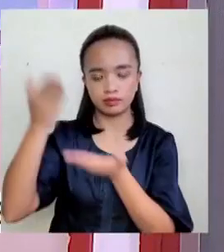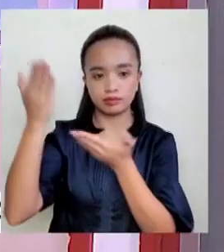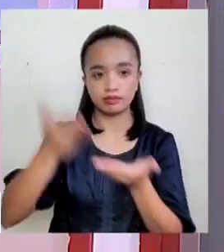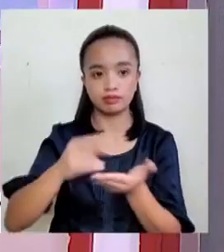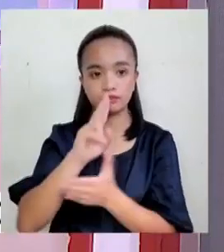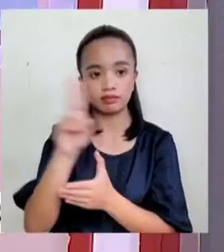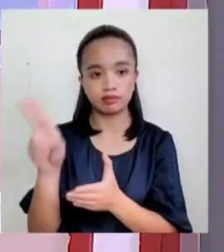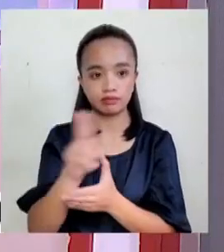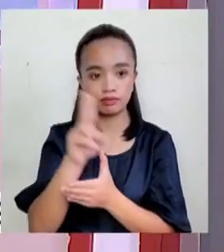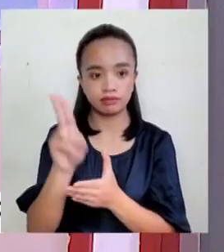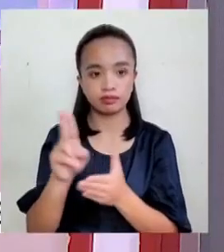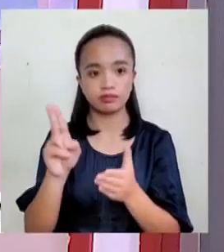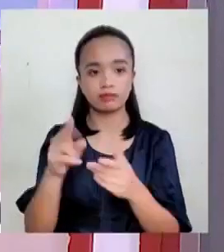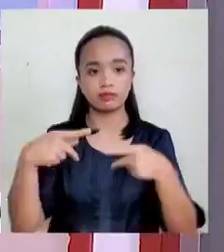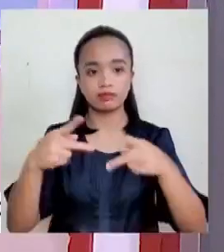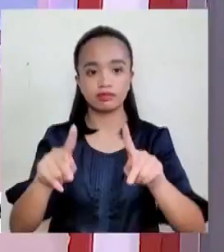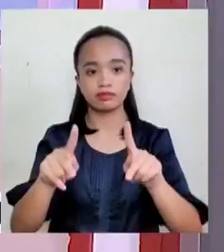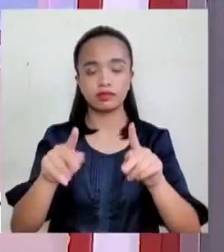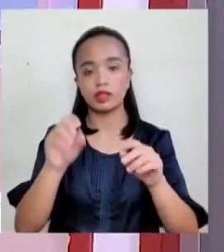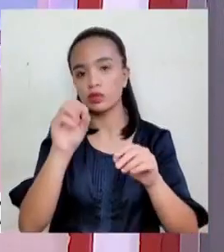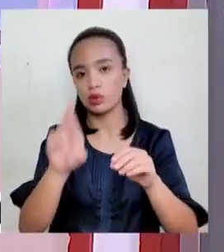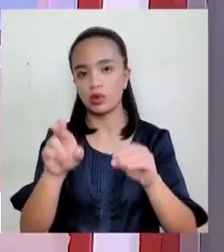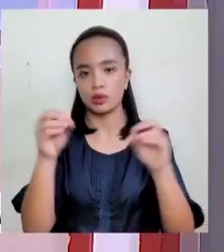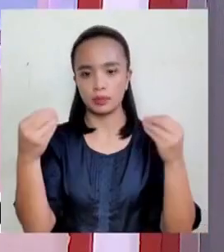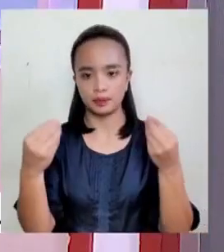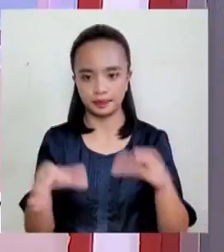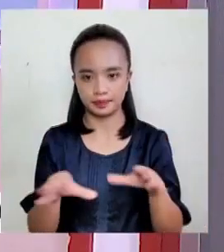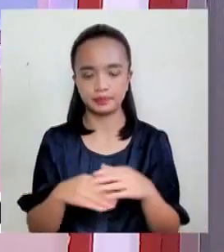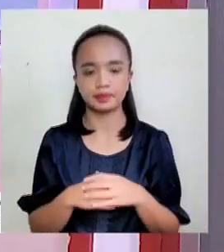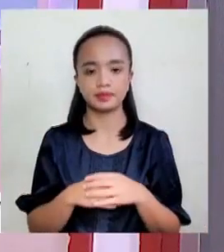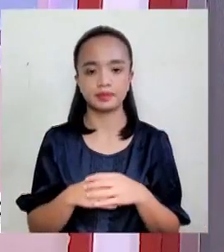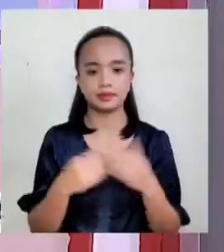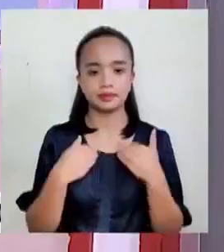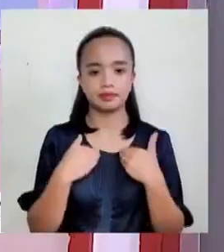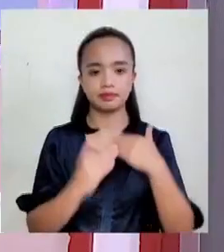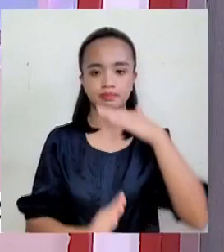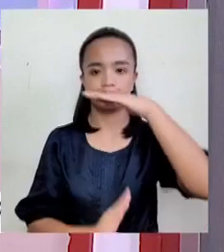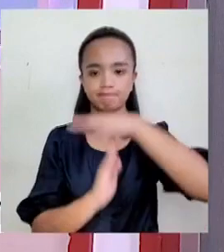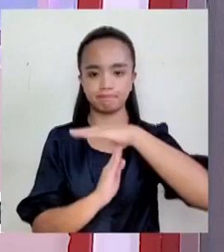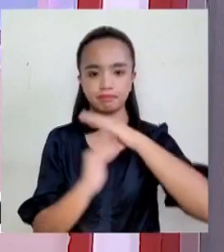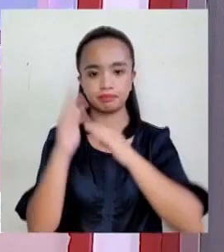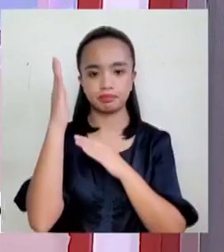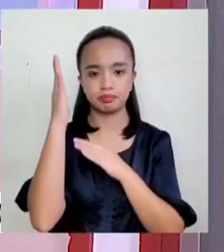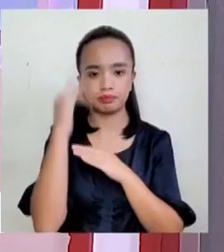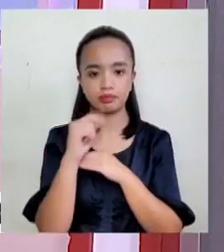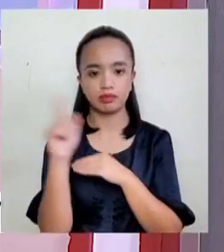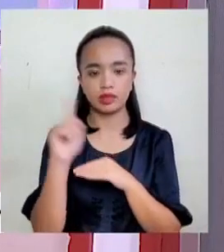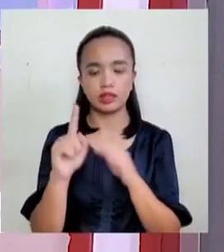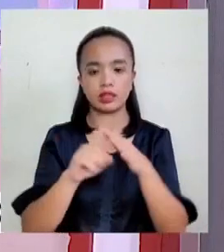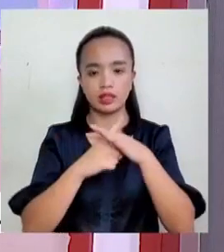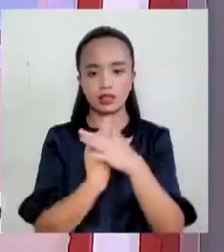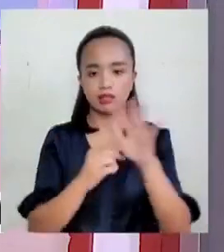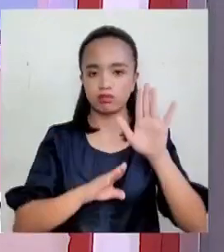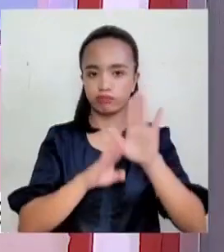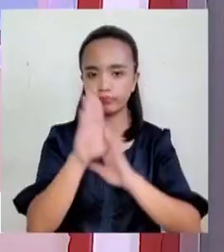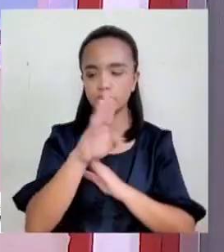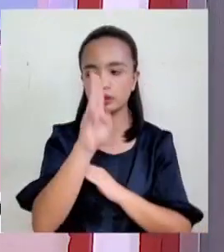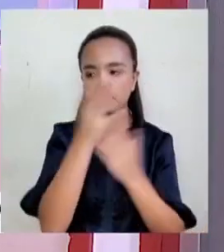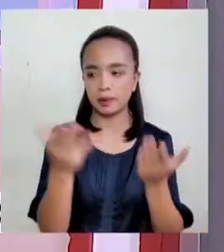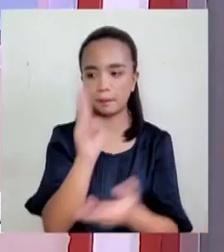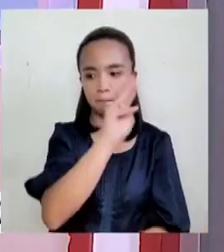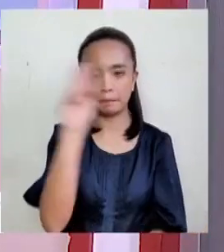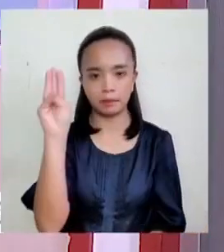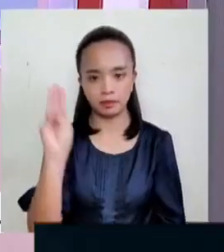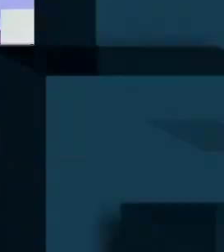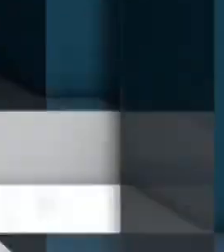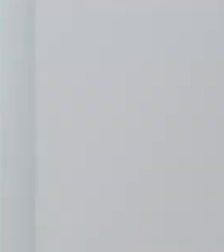or lose them. The DA secretary issued the deadline as prices of the staple grain begin to spike in Metro Manila. Jervis Manahan